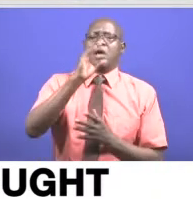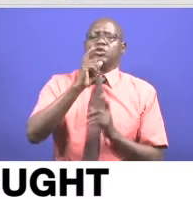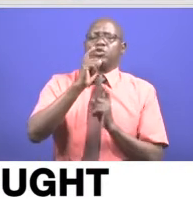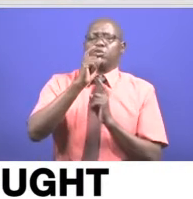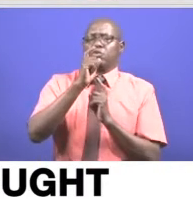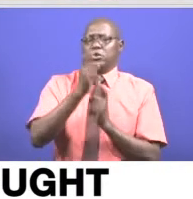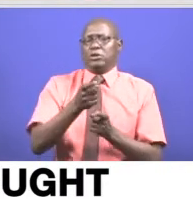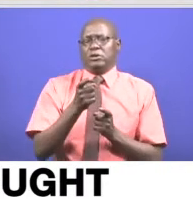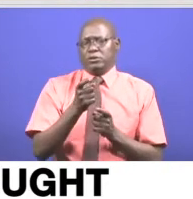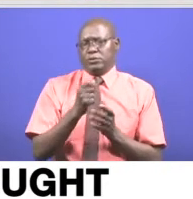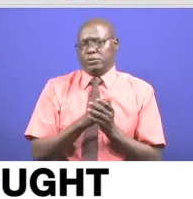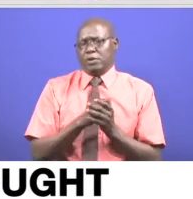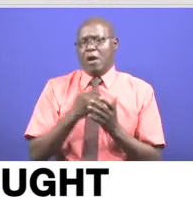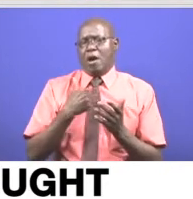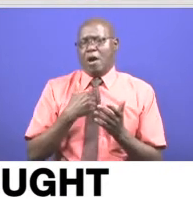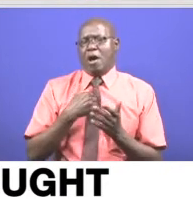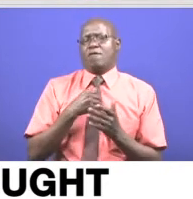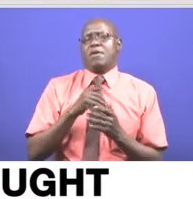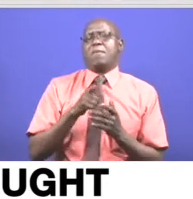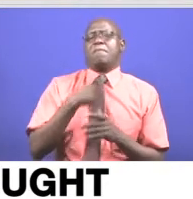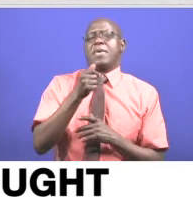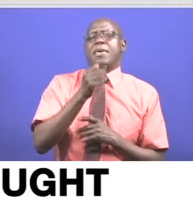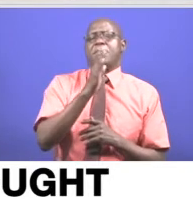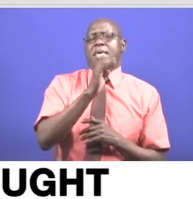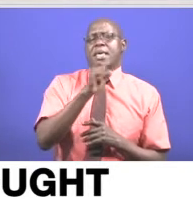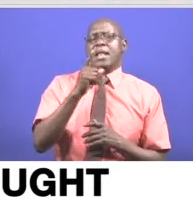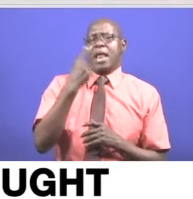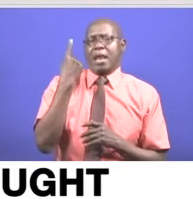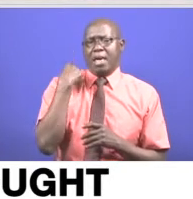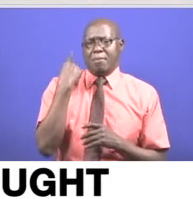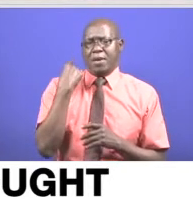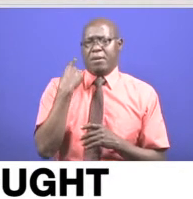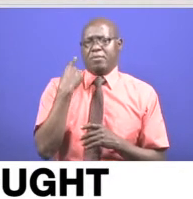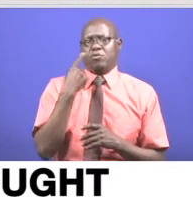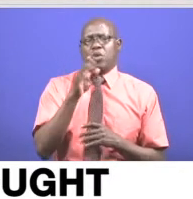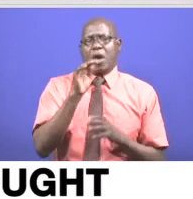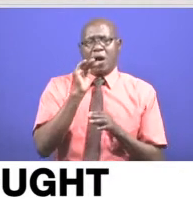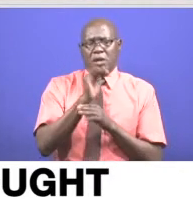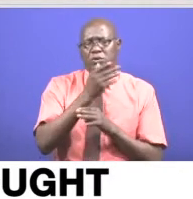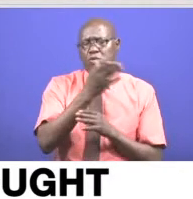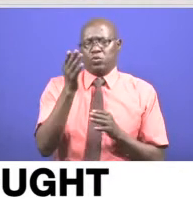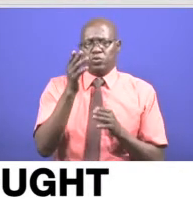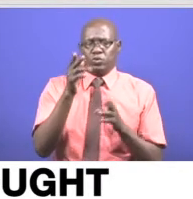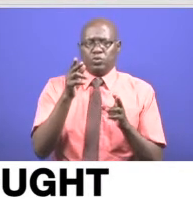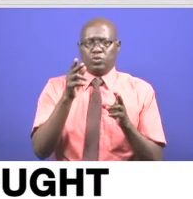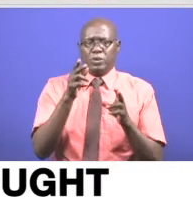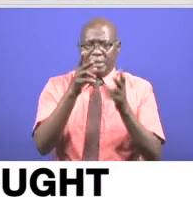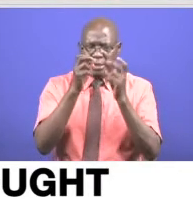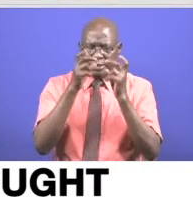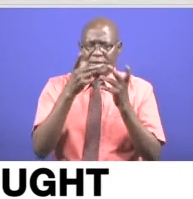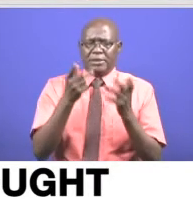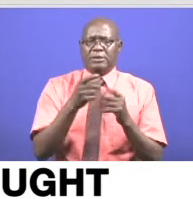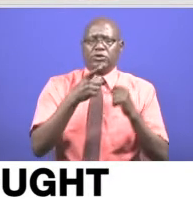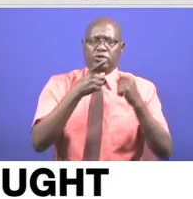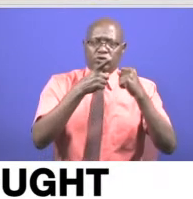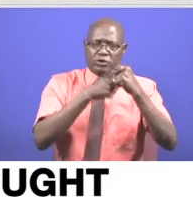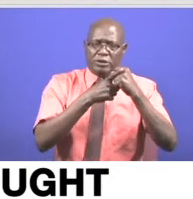have a designated pay bill number, and we'll ask that those who are listening to us would note this number,